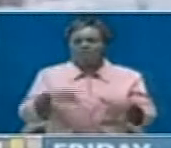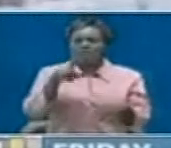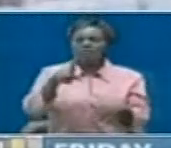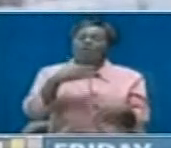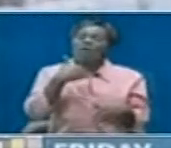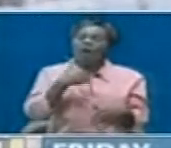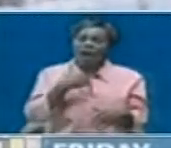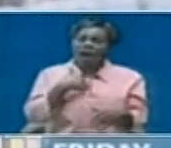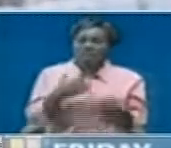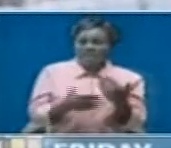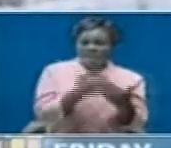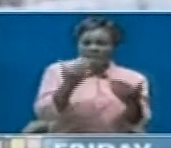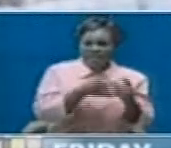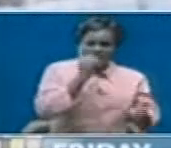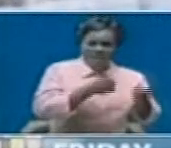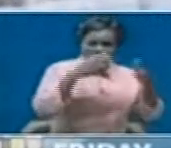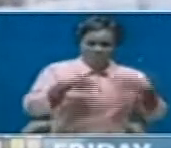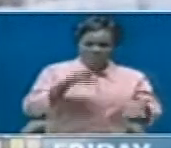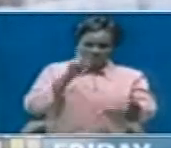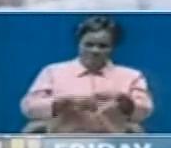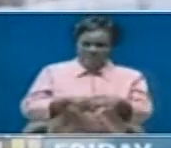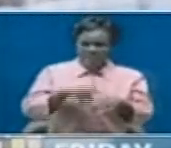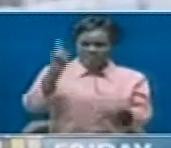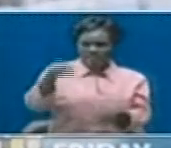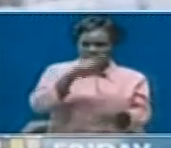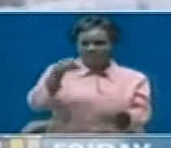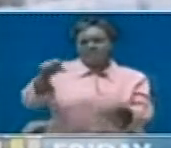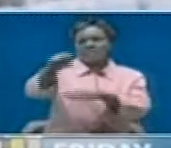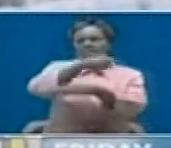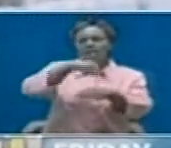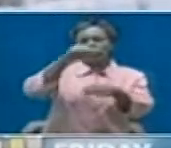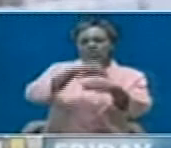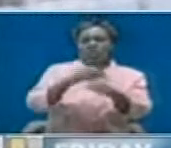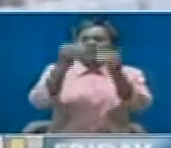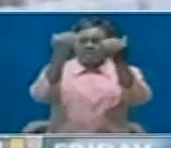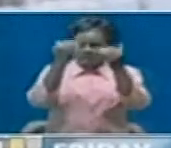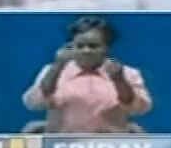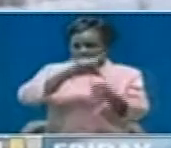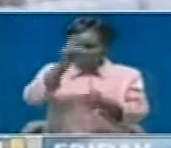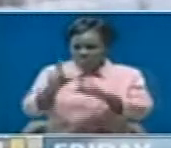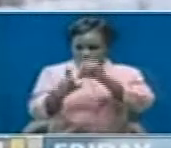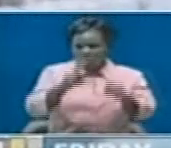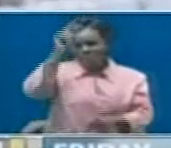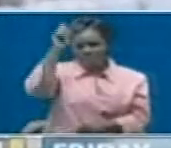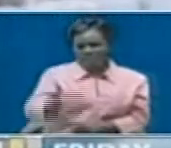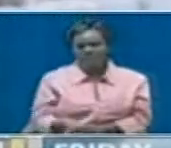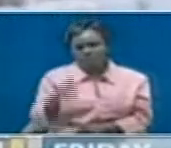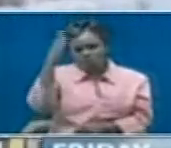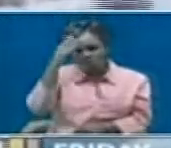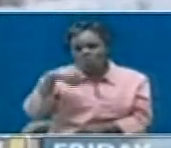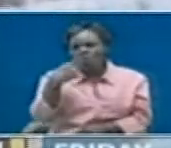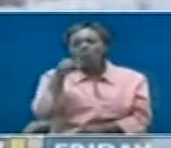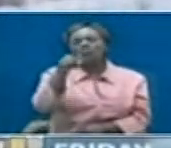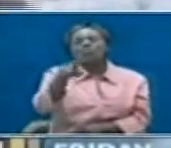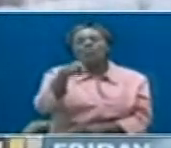athletes, who when they mess up, the problem is national. We need to vet you. We need to know who you are. We need to